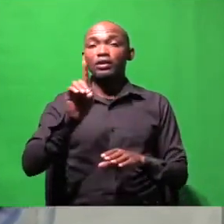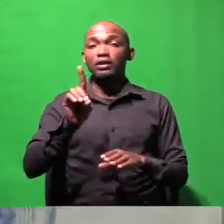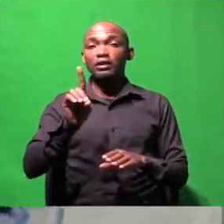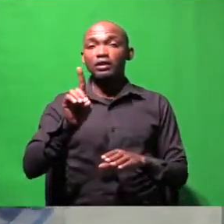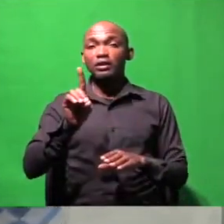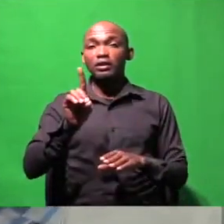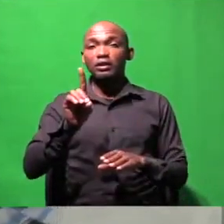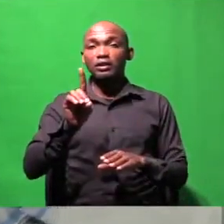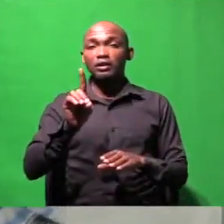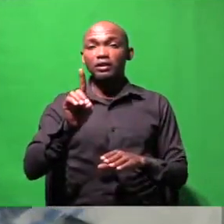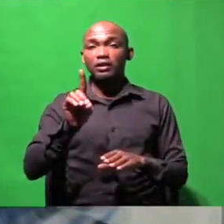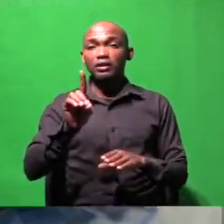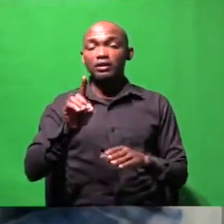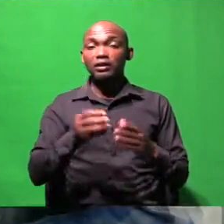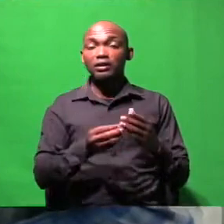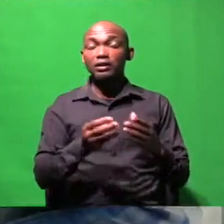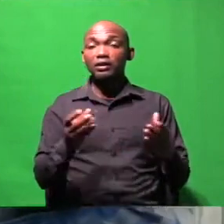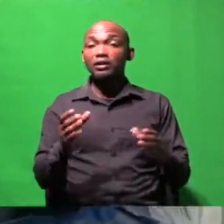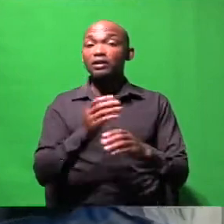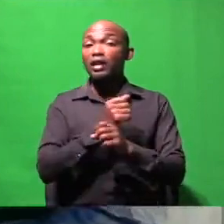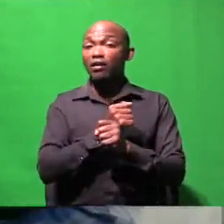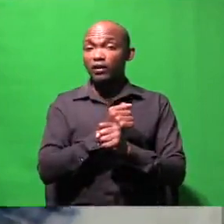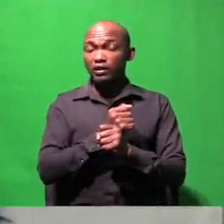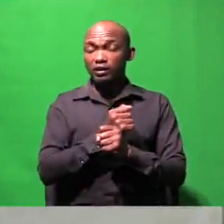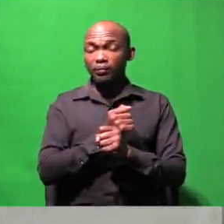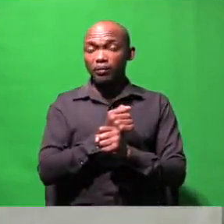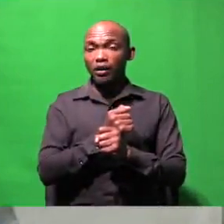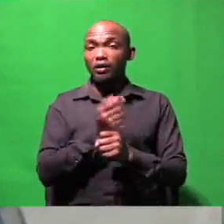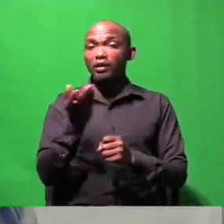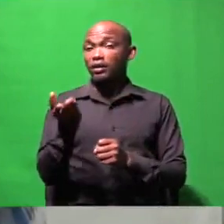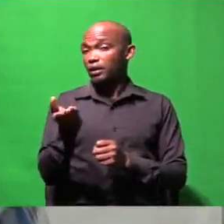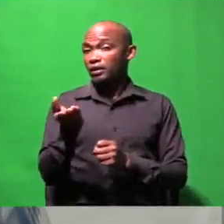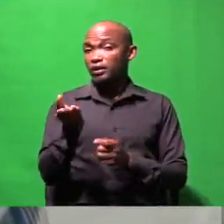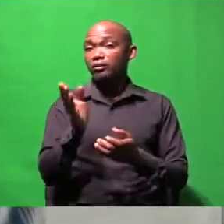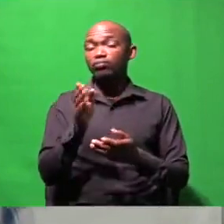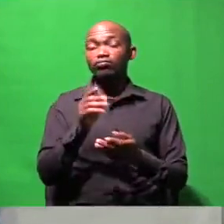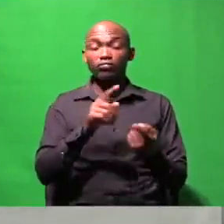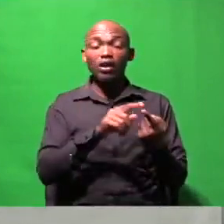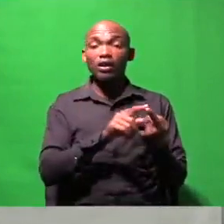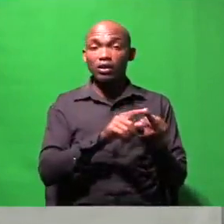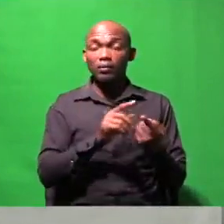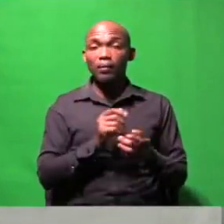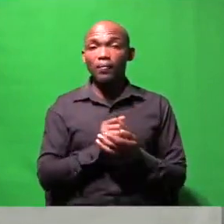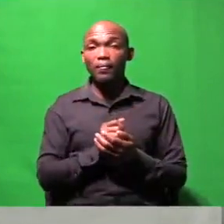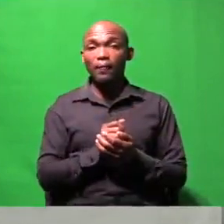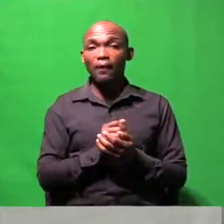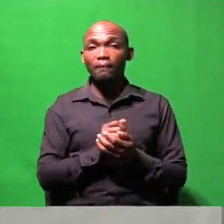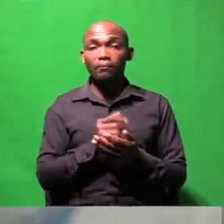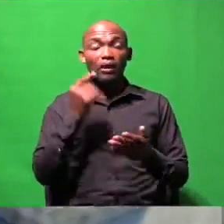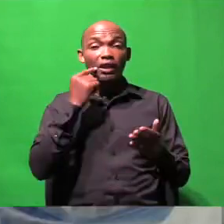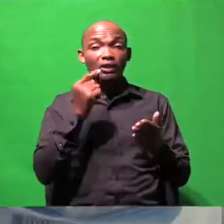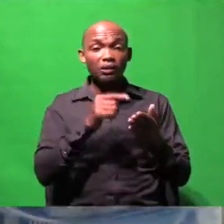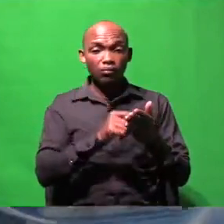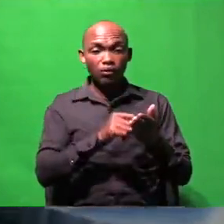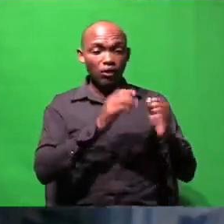about atoms. And those scientists are example of